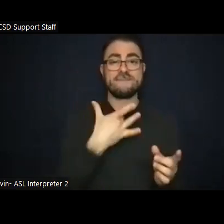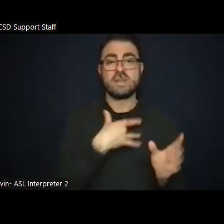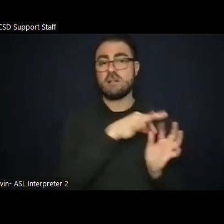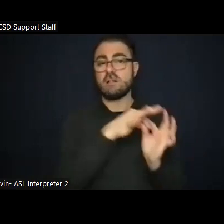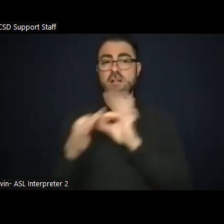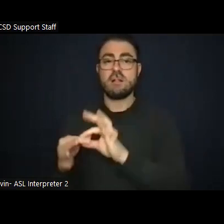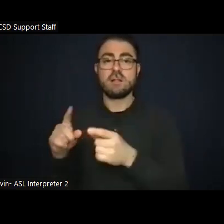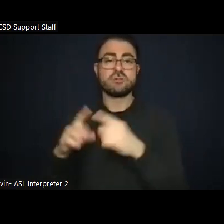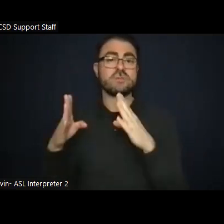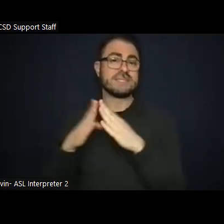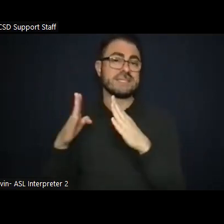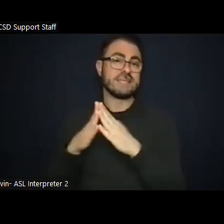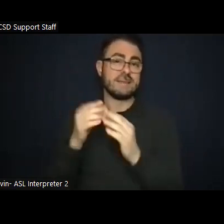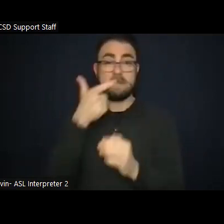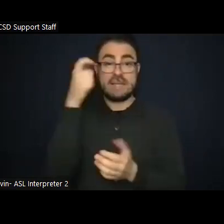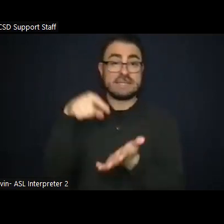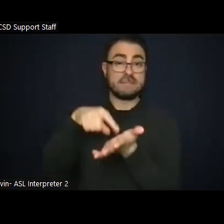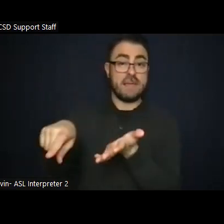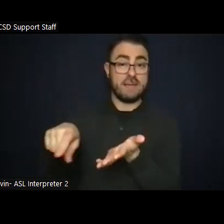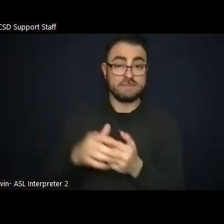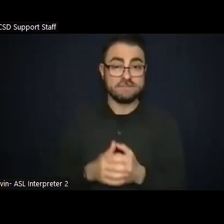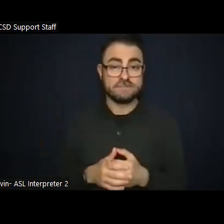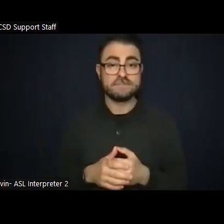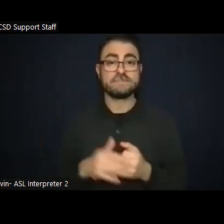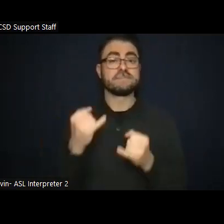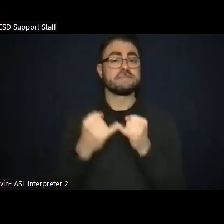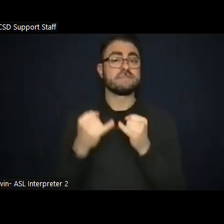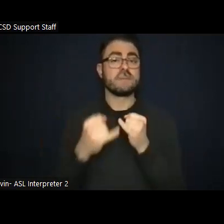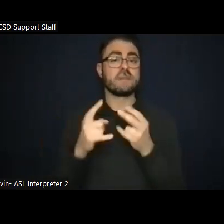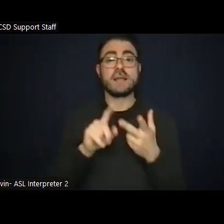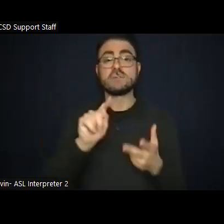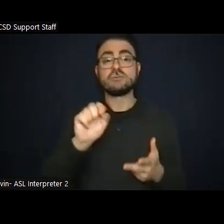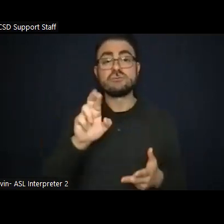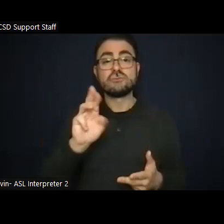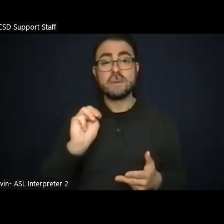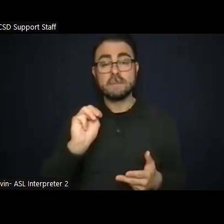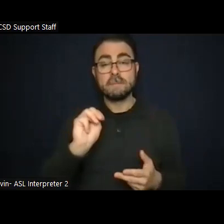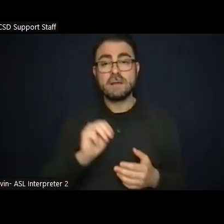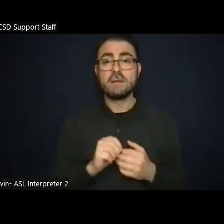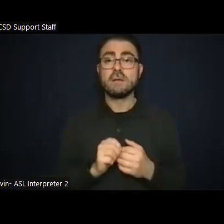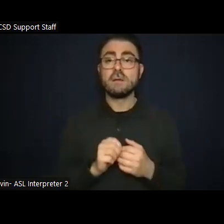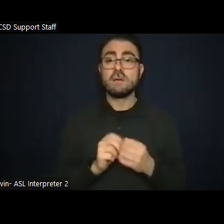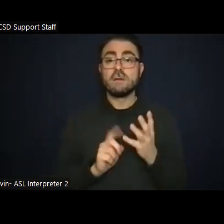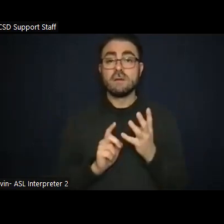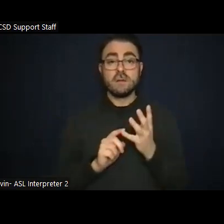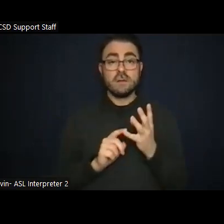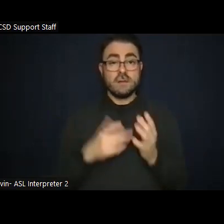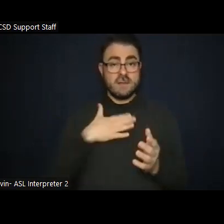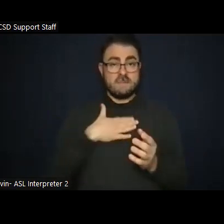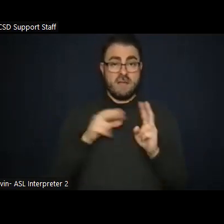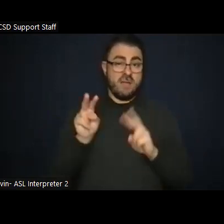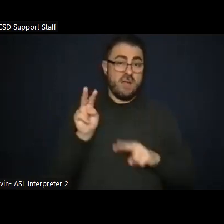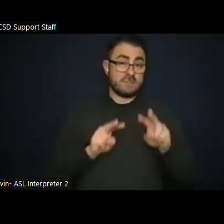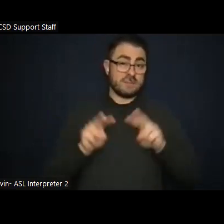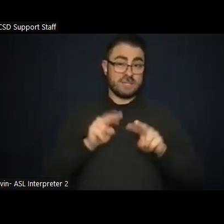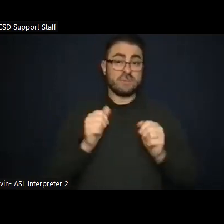the getting paid. And then the last thing is the terms. based on my observation of the